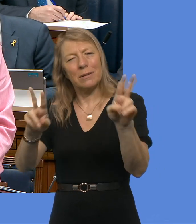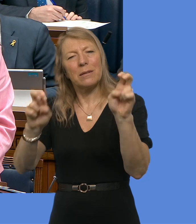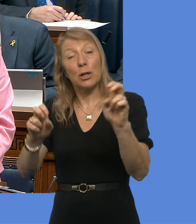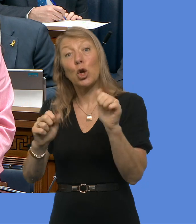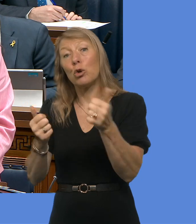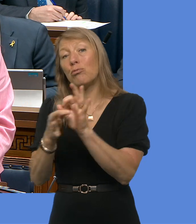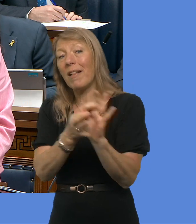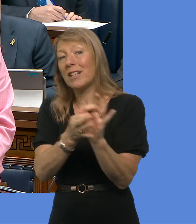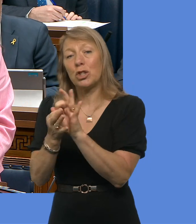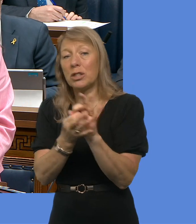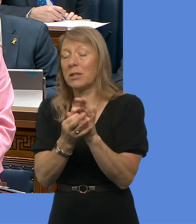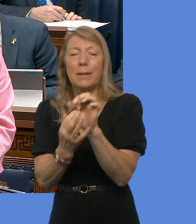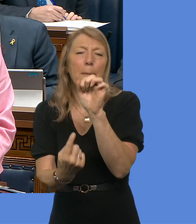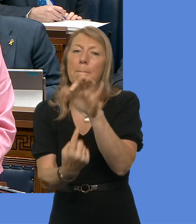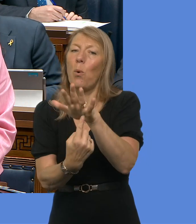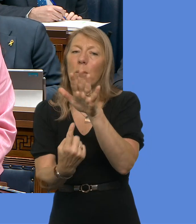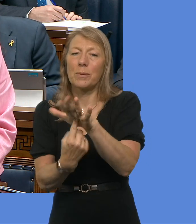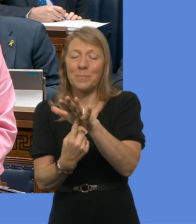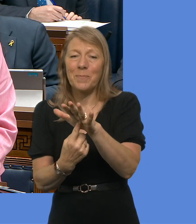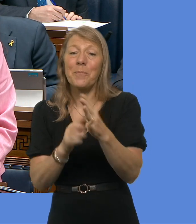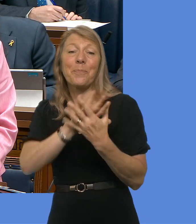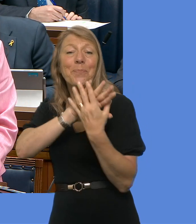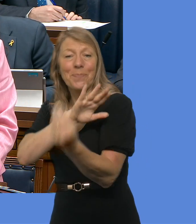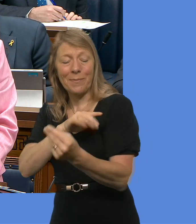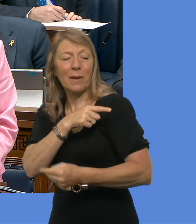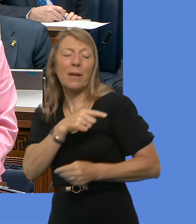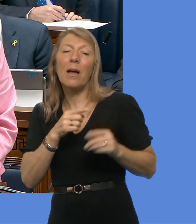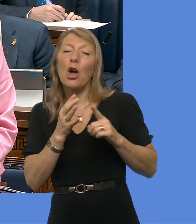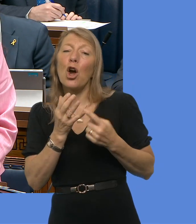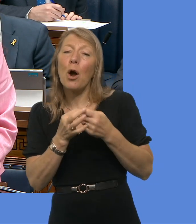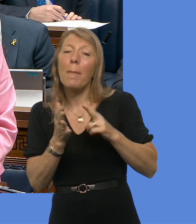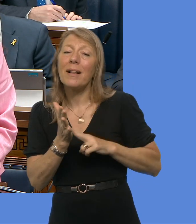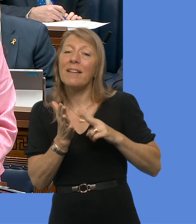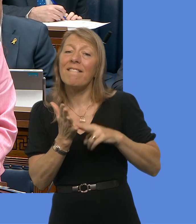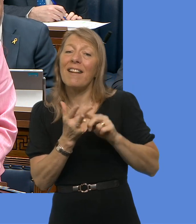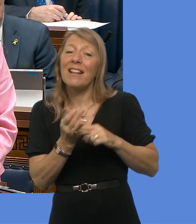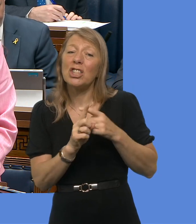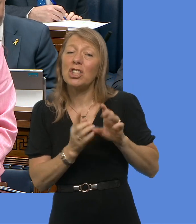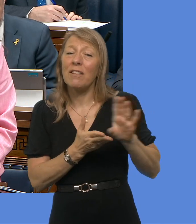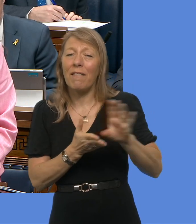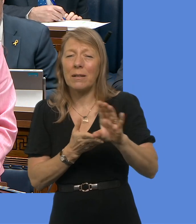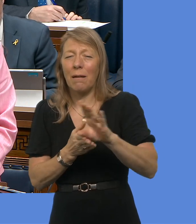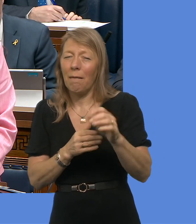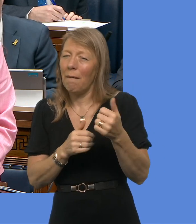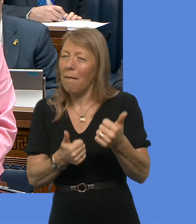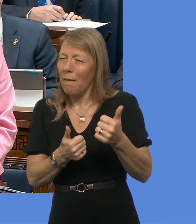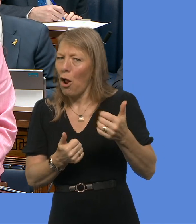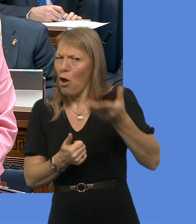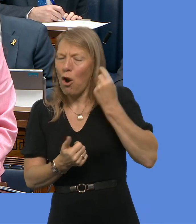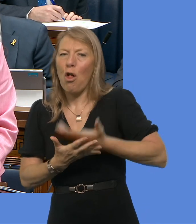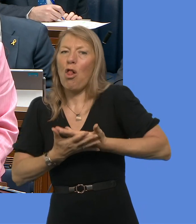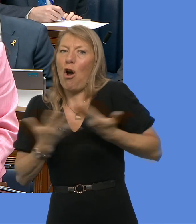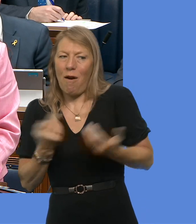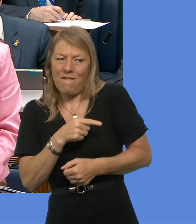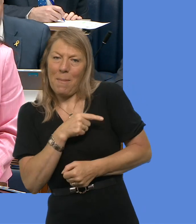villages has been one where I think we've had some very, very good learning. We are actively considering the way forward, particularly around this